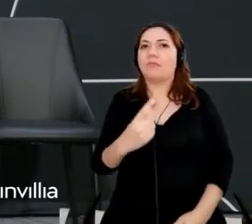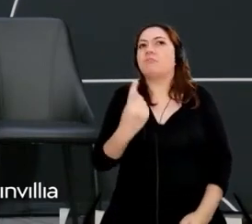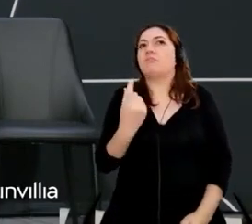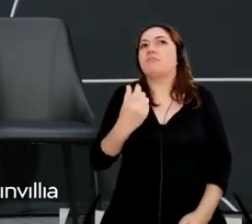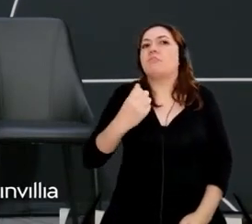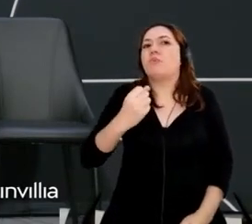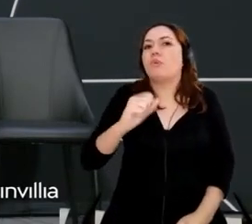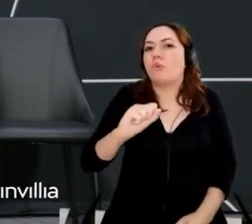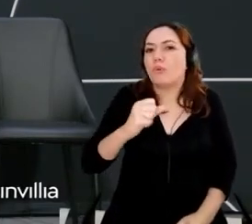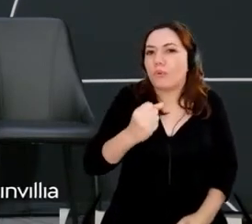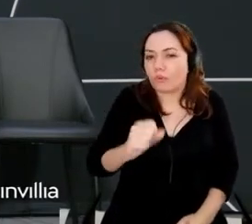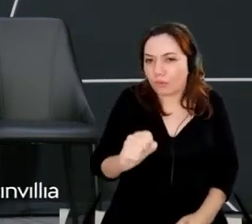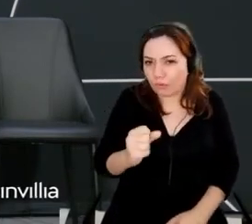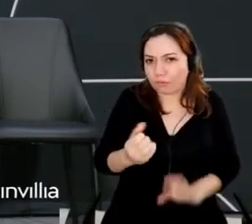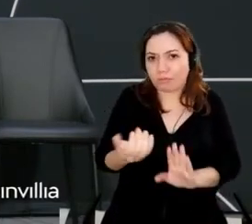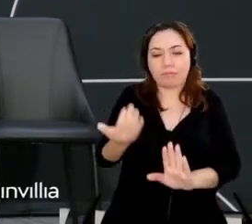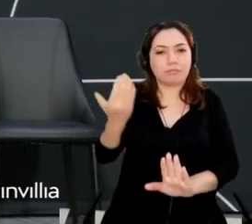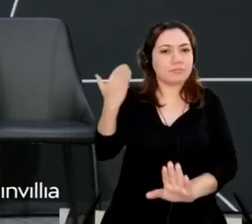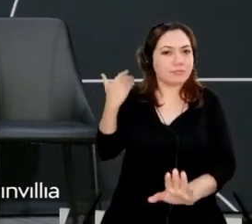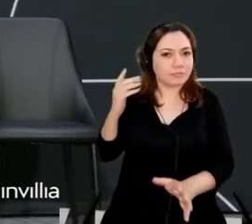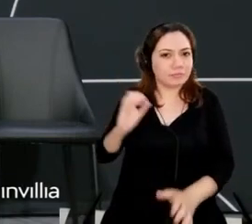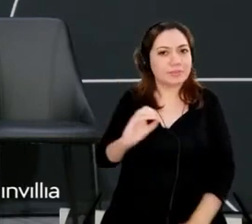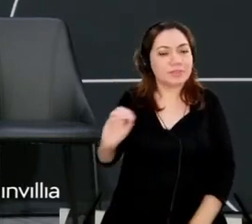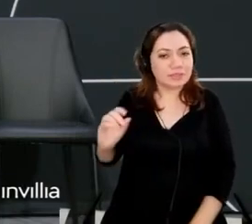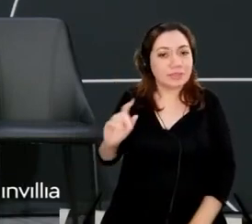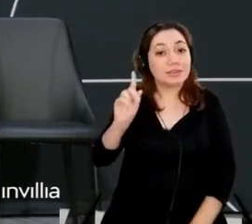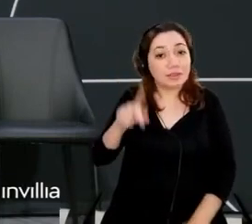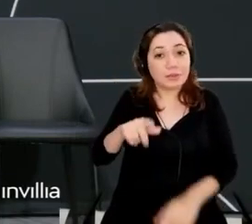have been here, who have made history.